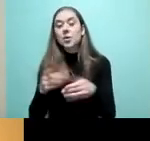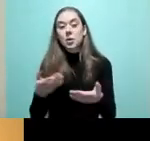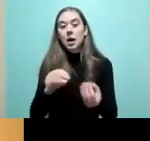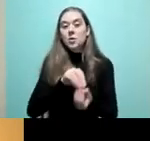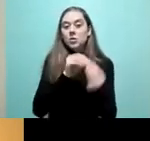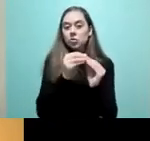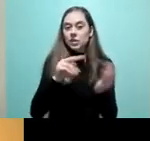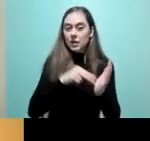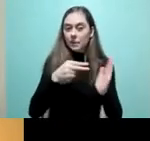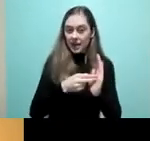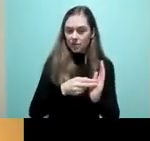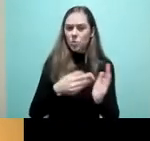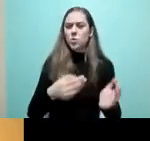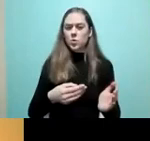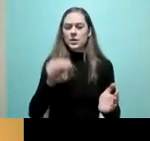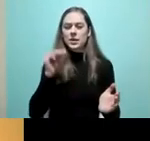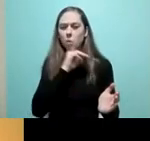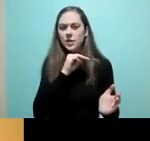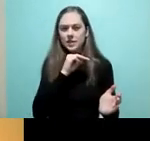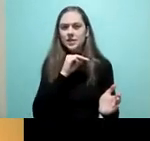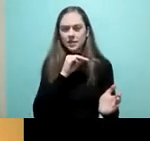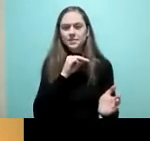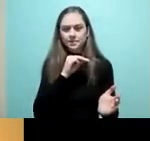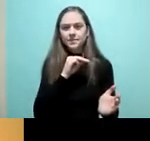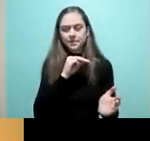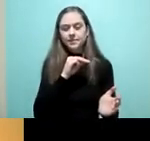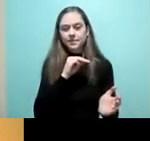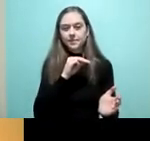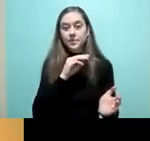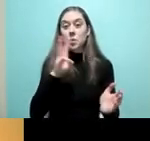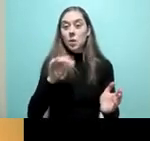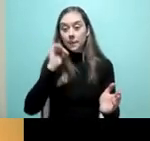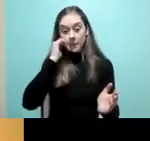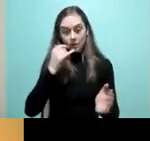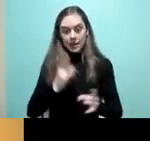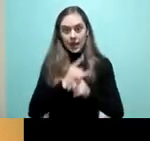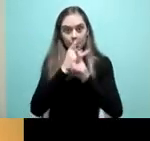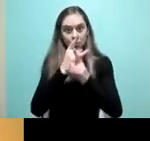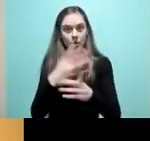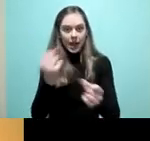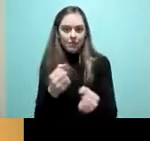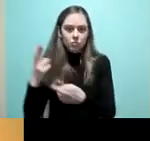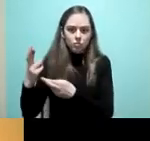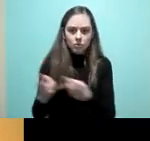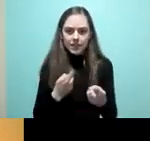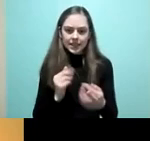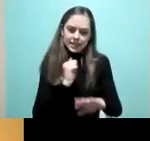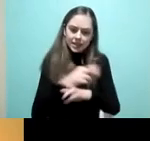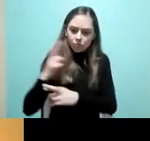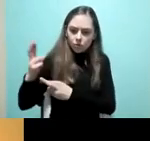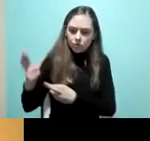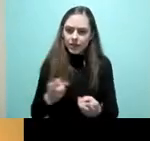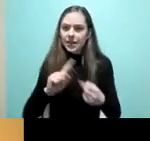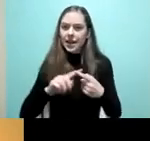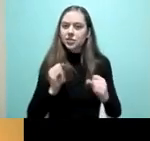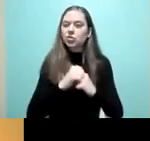very important, right? This is very crucial because it'll help you to have a routine and structure in your life, in your day,